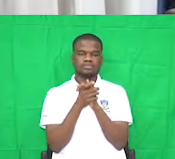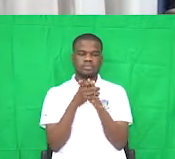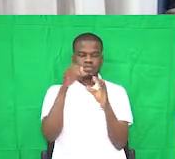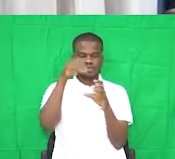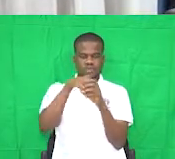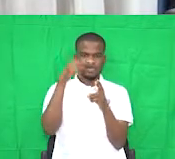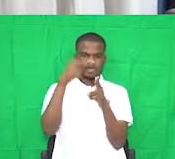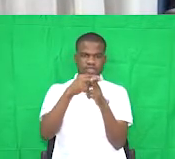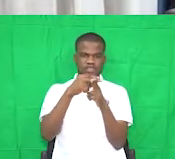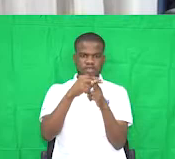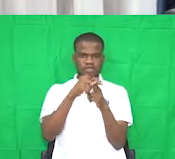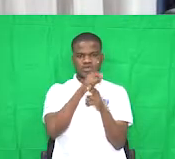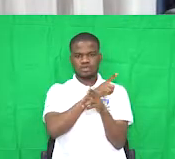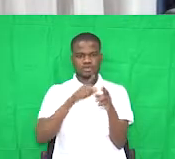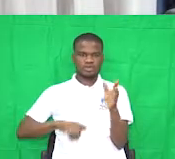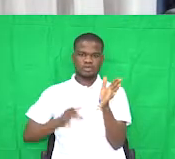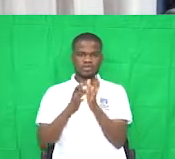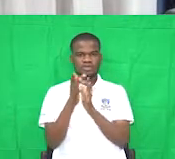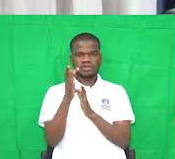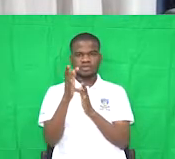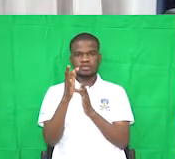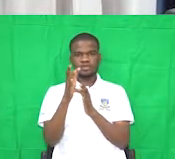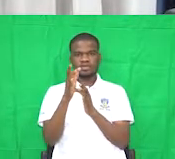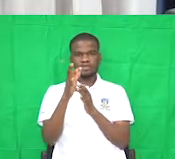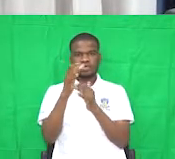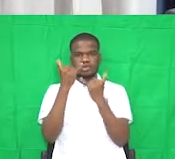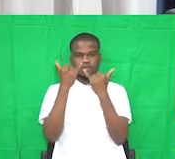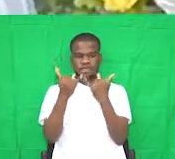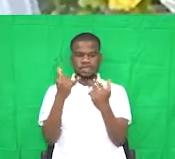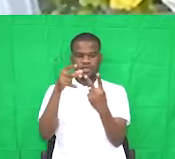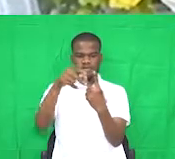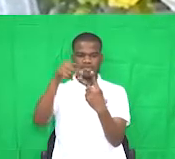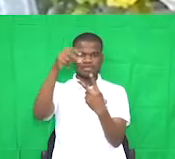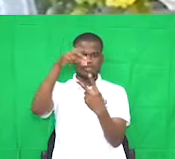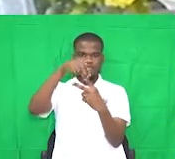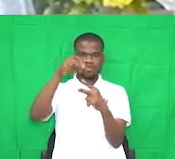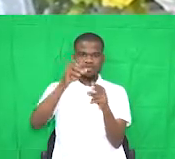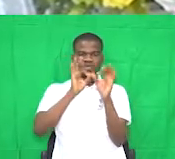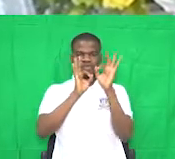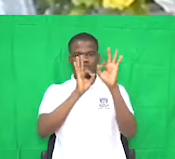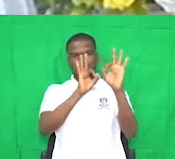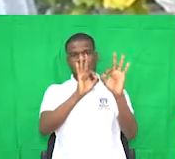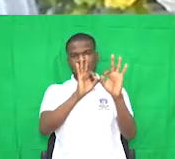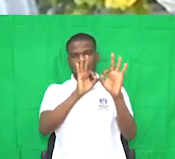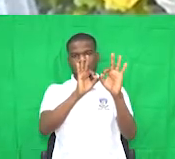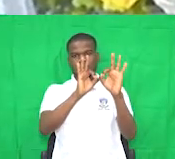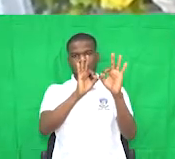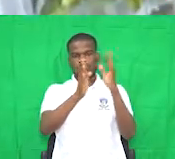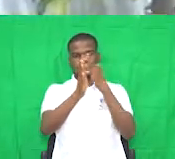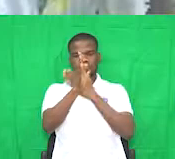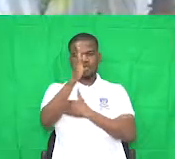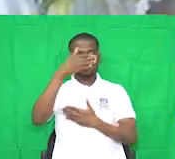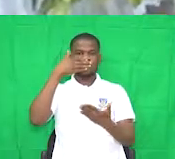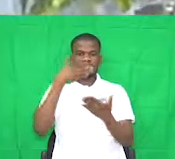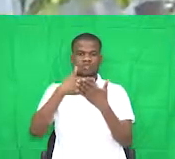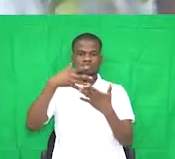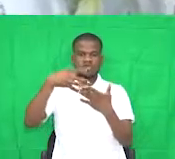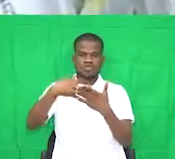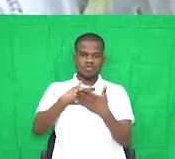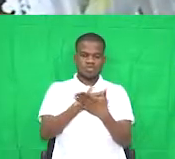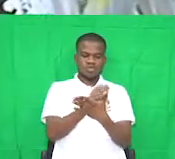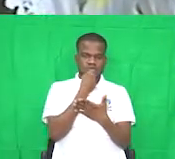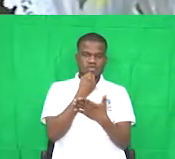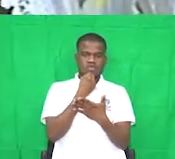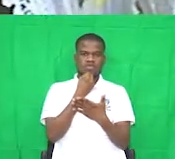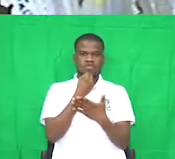name of the Lord Jesus Christ, we do now appoint you to preach the gospel of the grace of God and to shepherd the flock and to